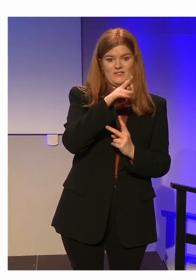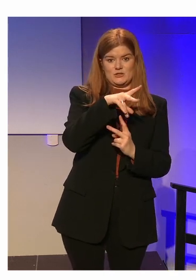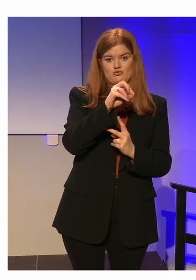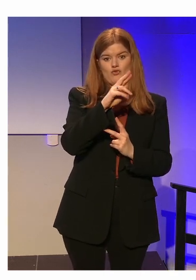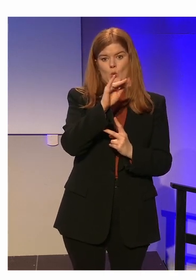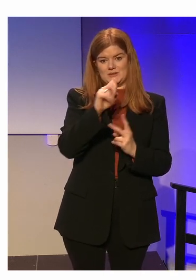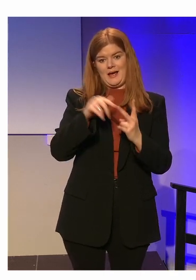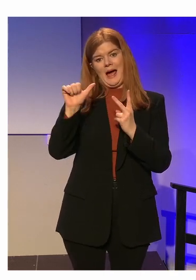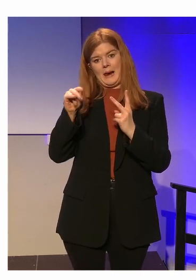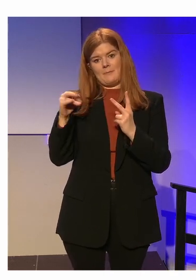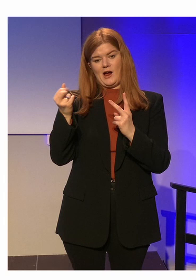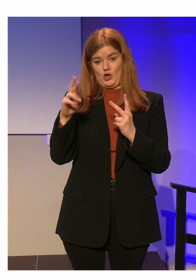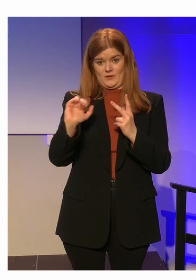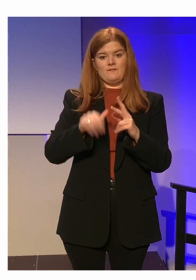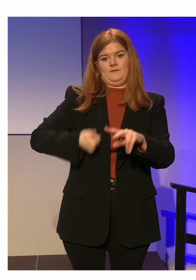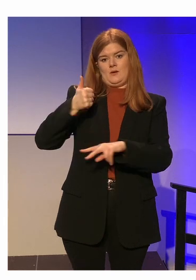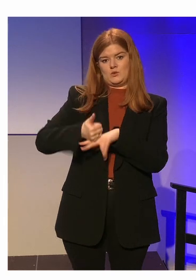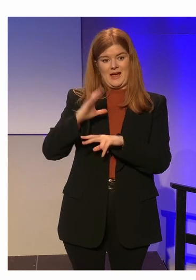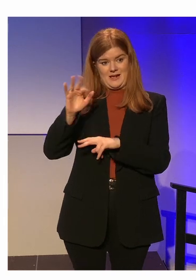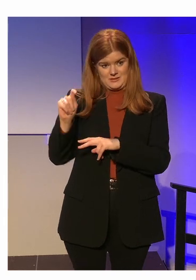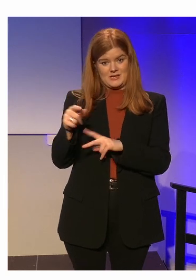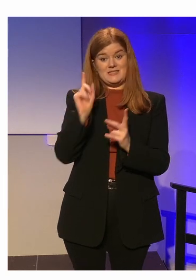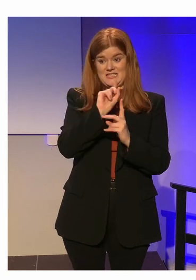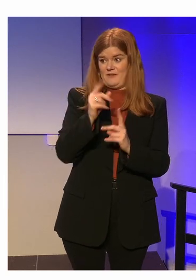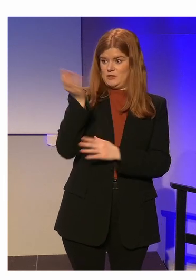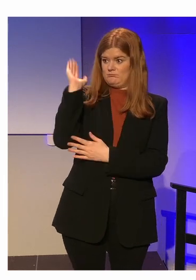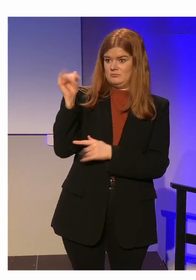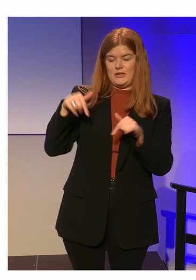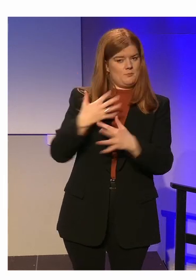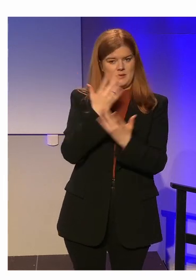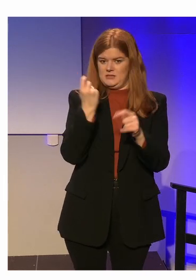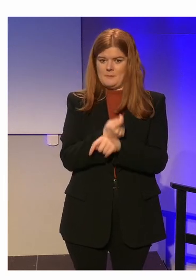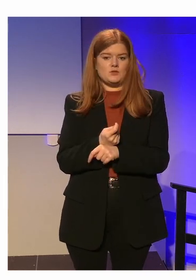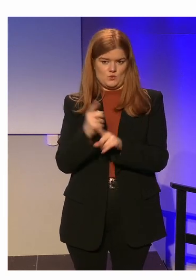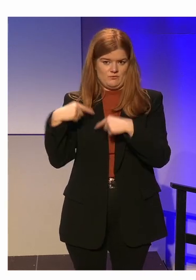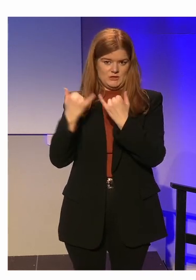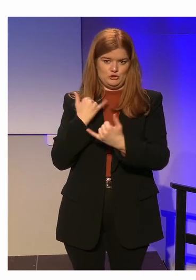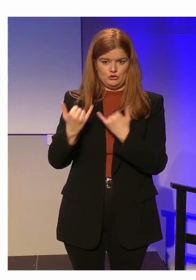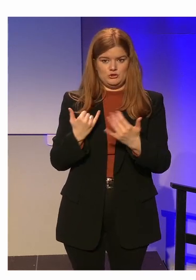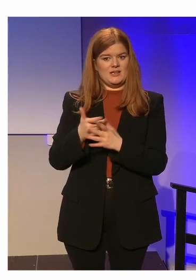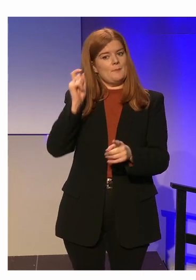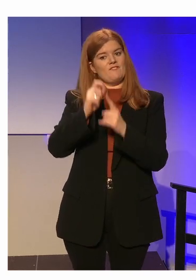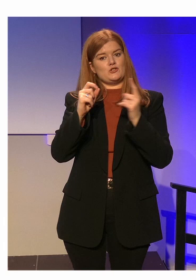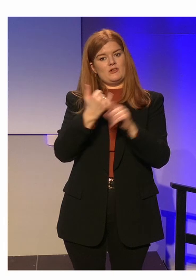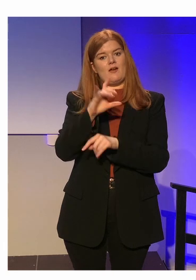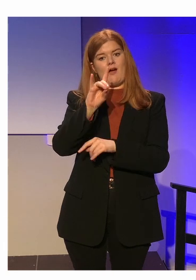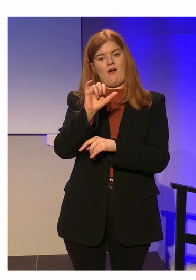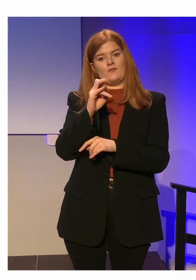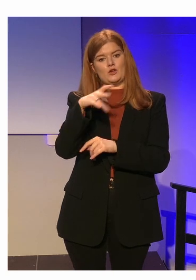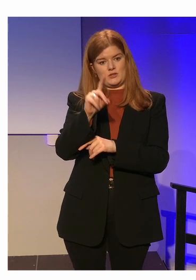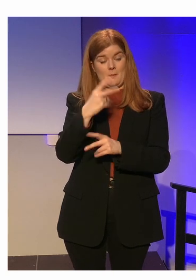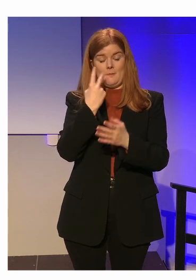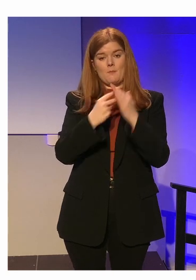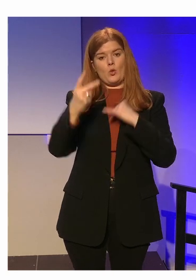and Anne Meyer, founded CAST. David has spoken here in Ireland many times over the years. He's a professor at Harvard. Both of them